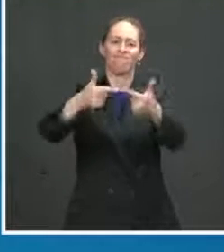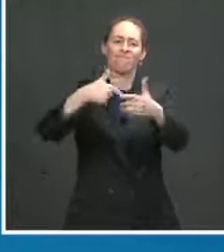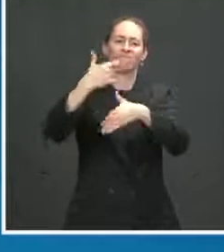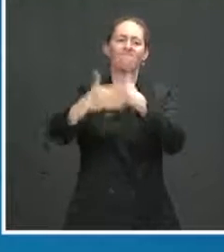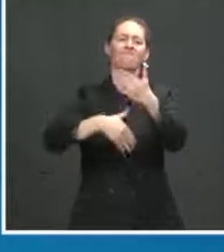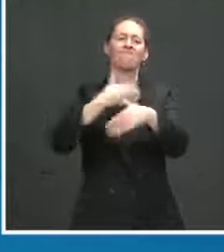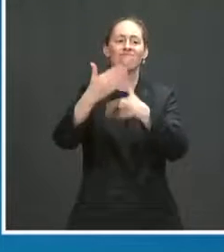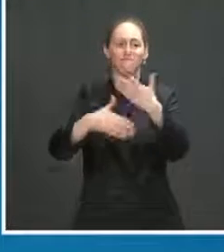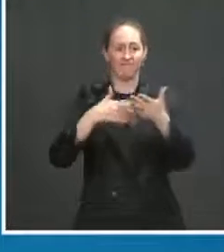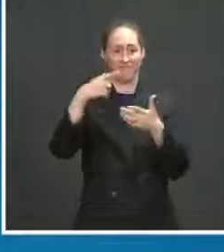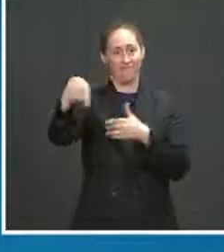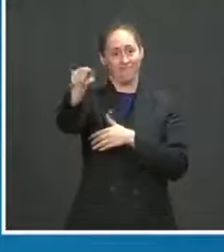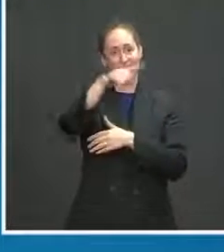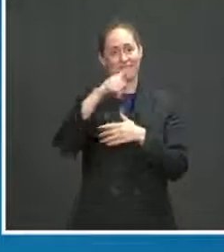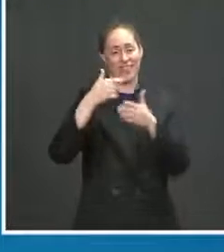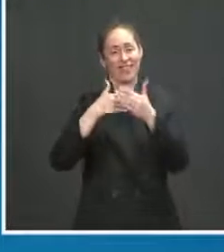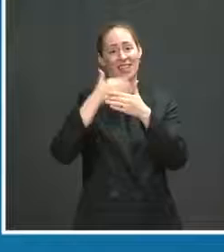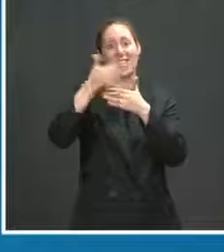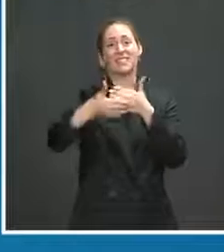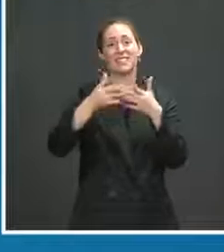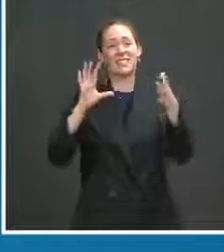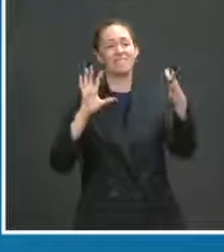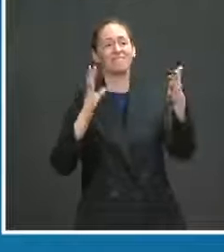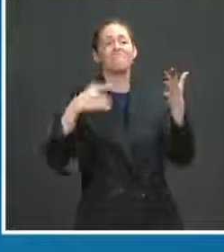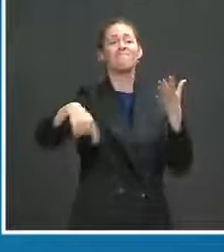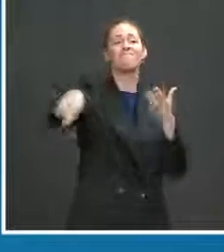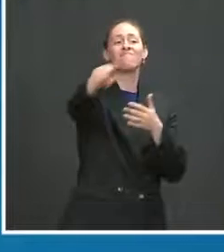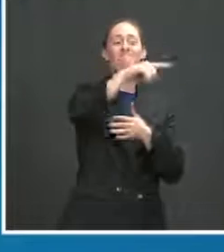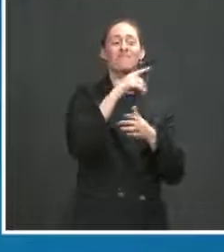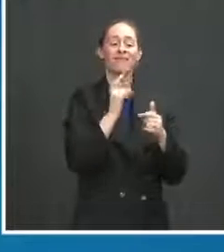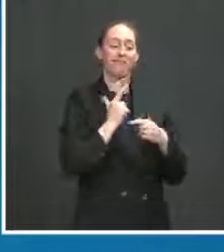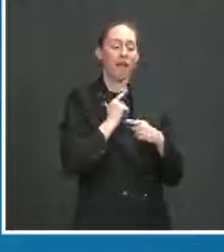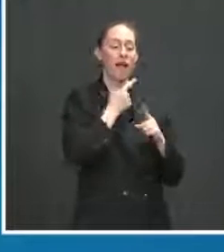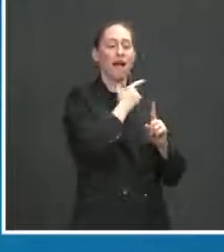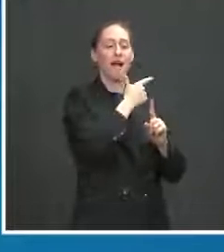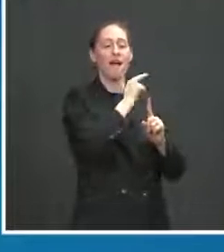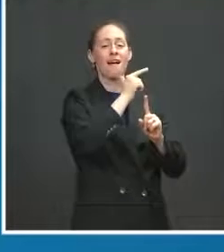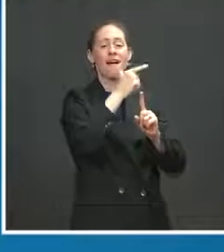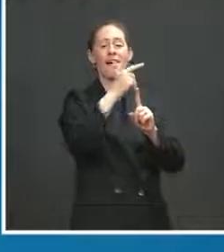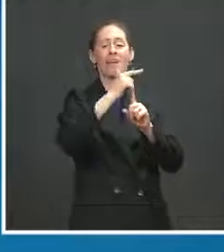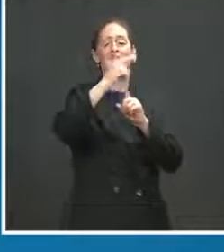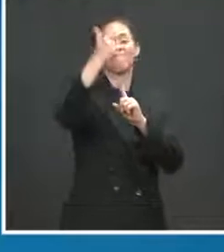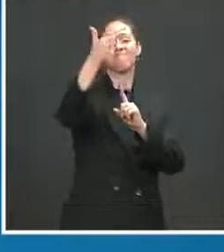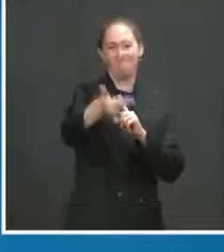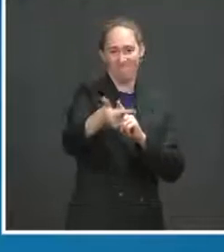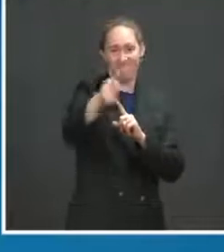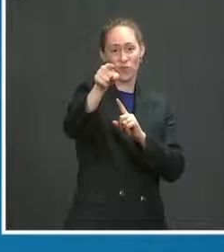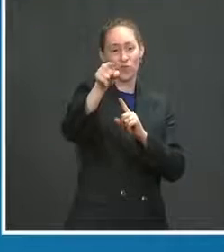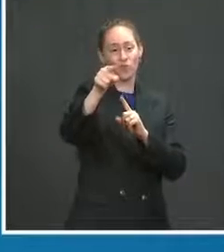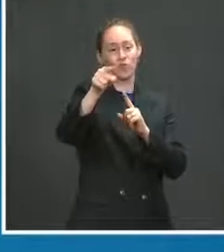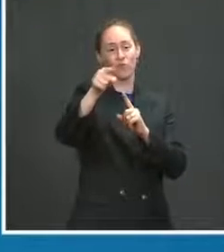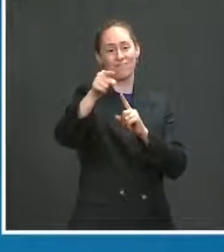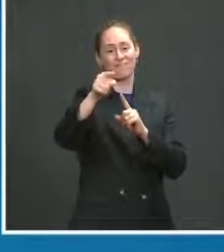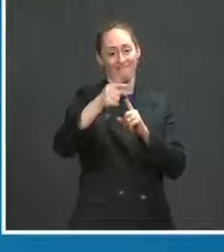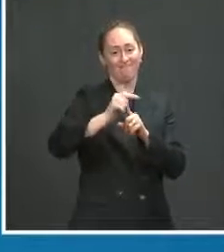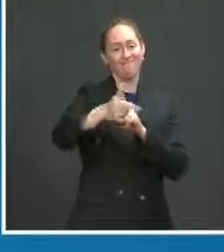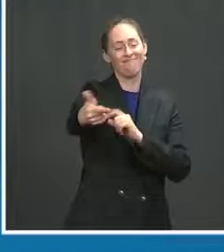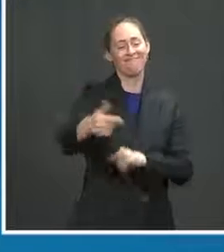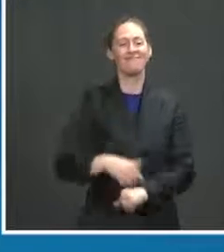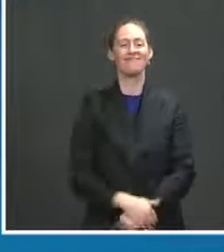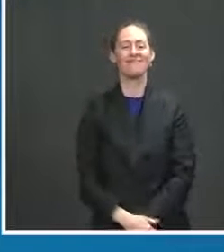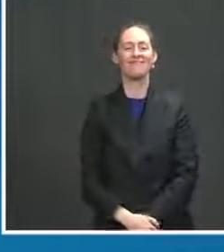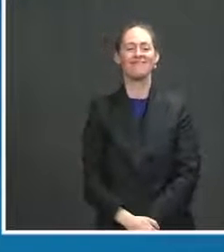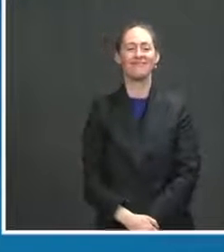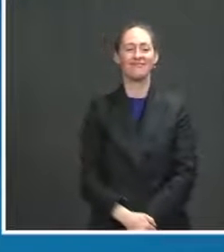next links in the chain. And so, midshipmen, when you